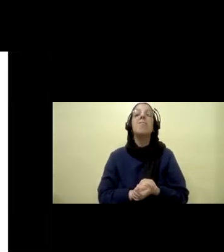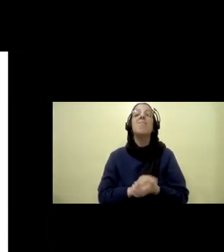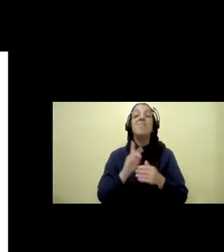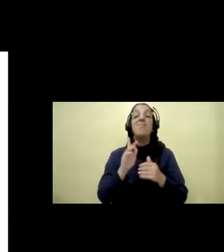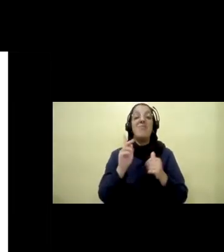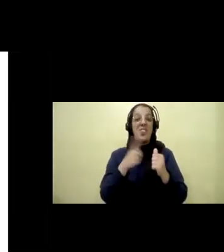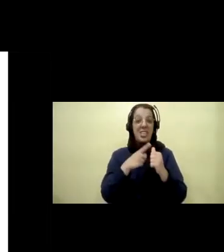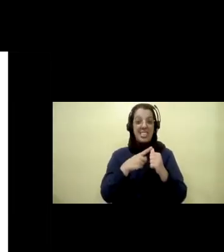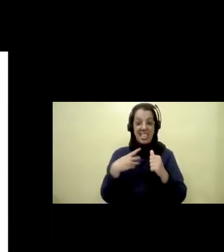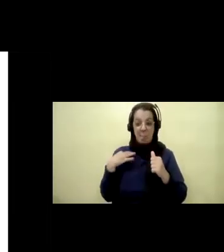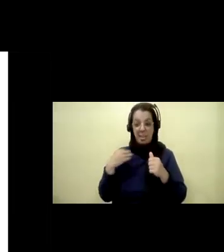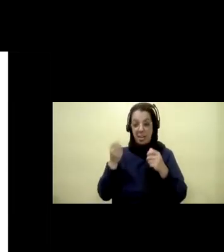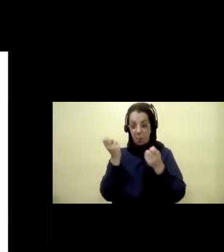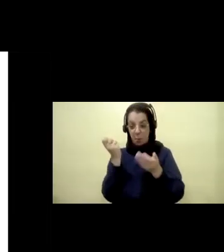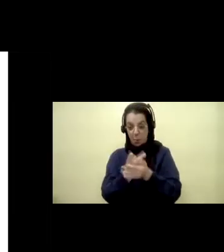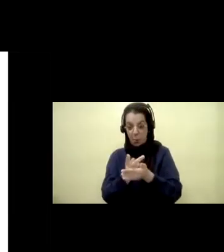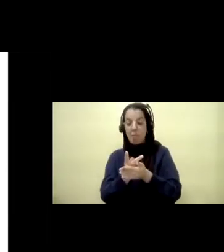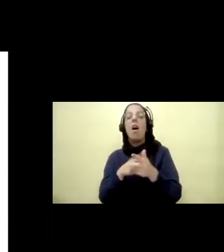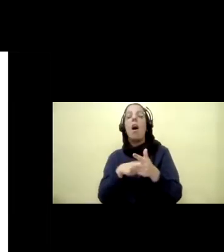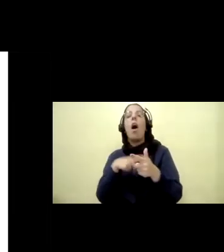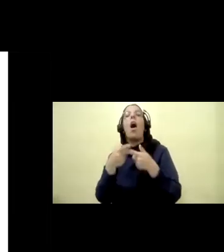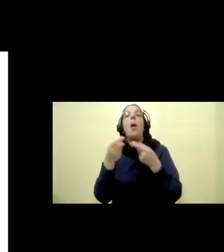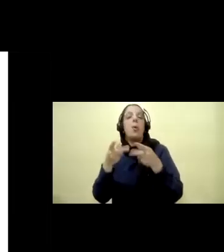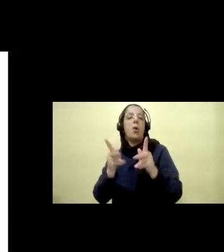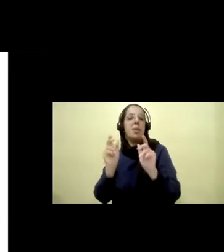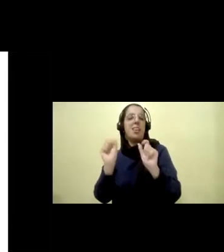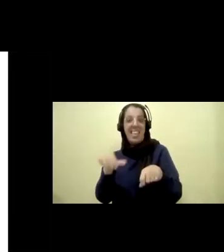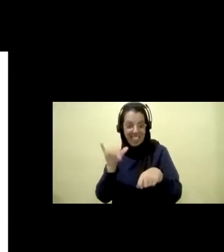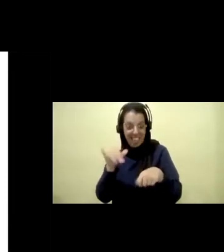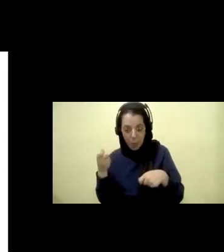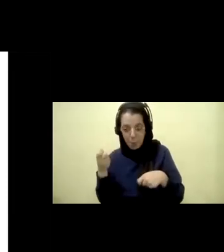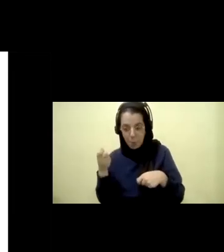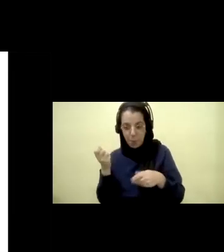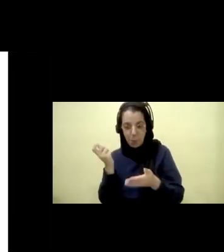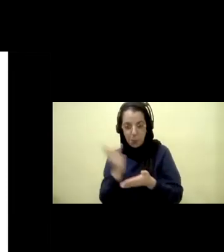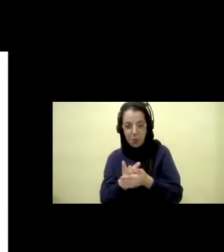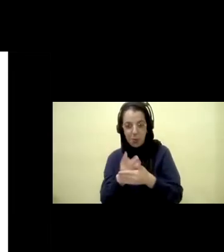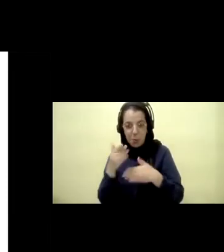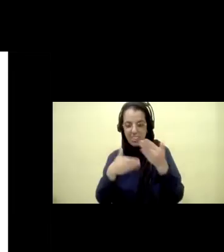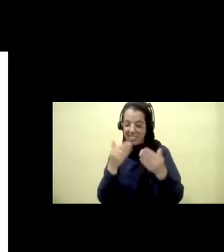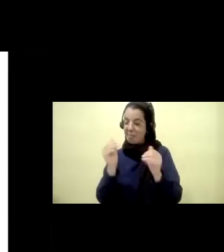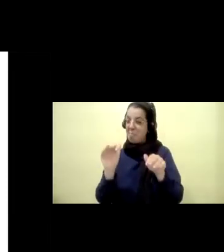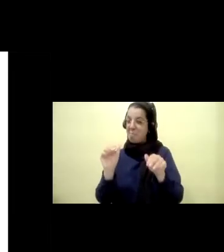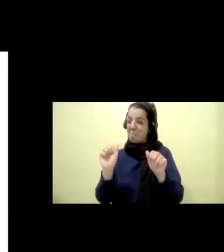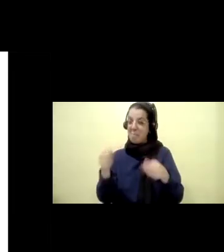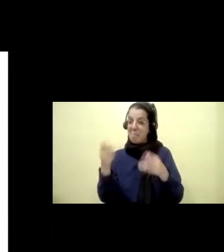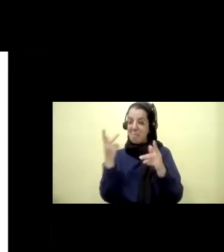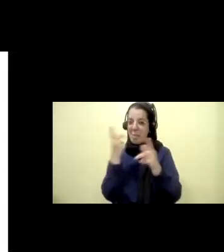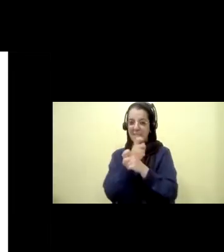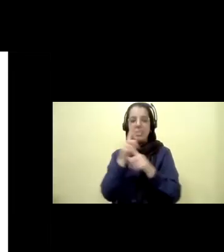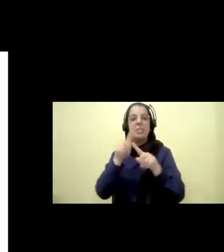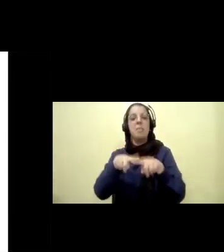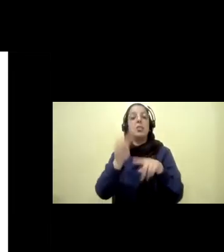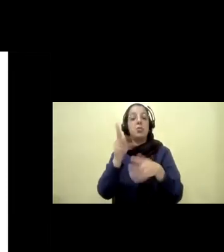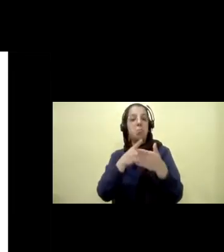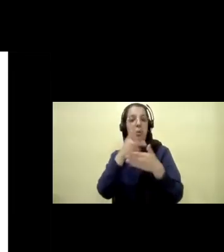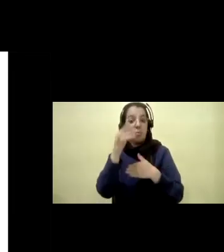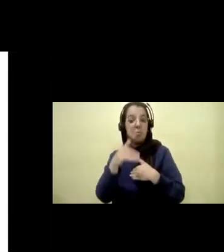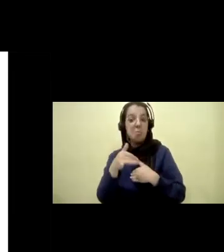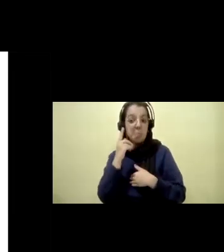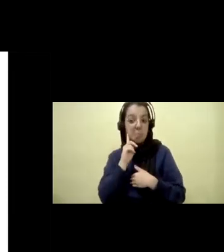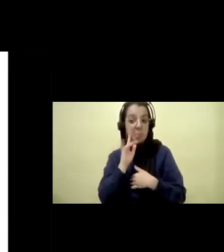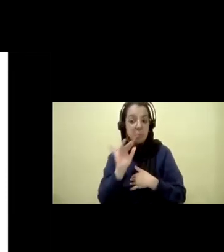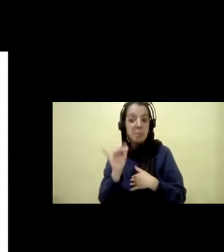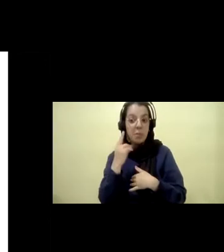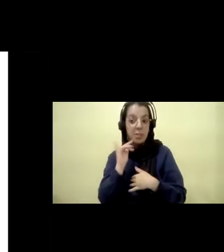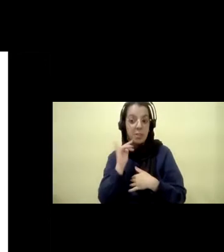And sometimes that can be complex depending on what it is you want to do. So that's why we